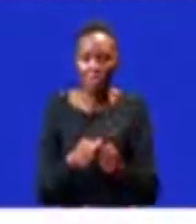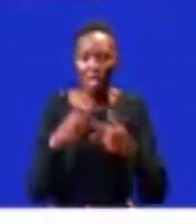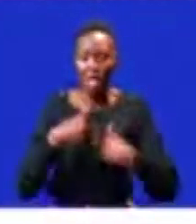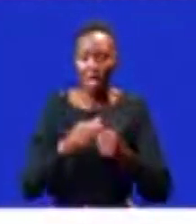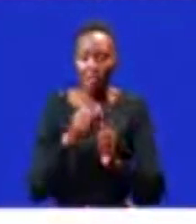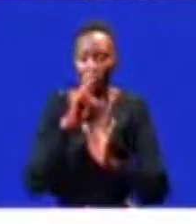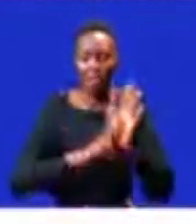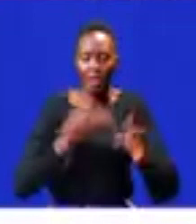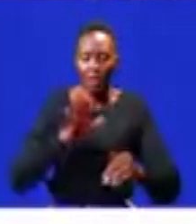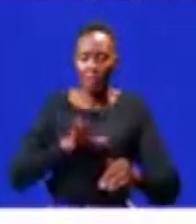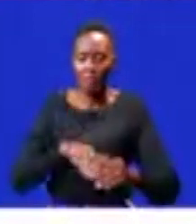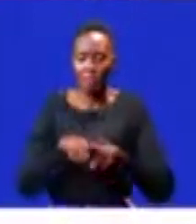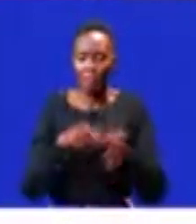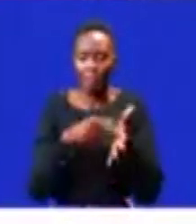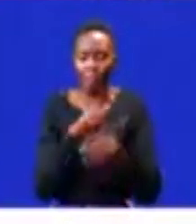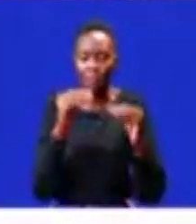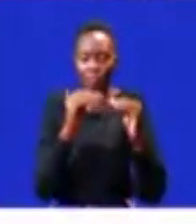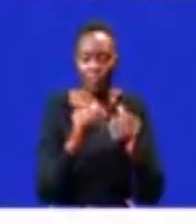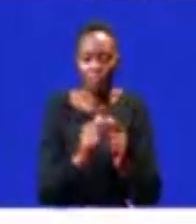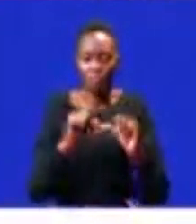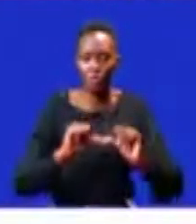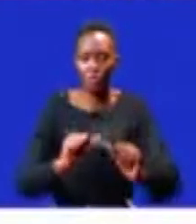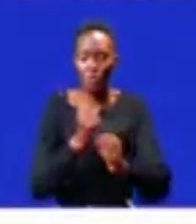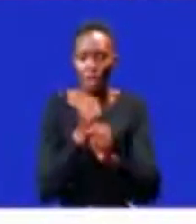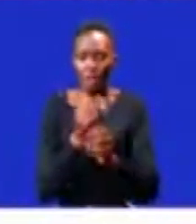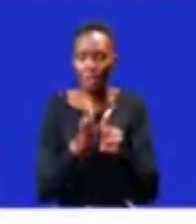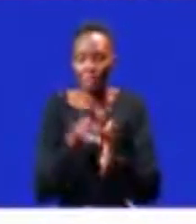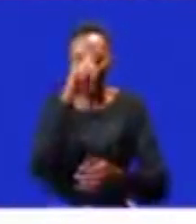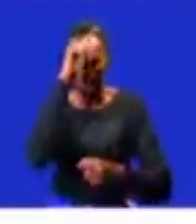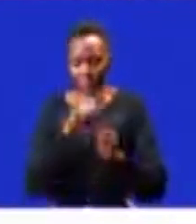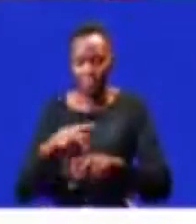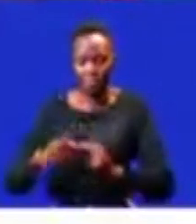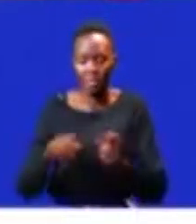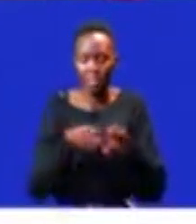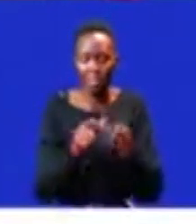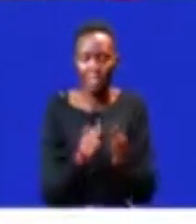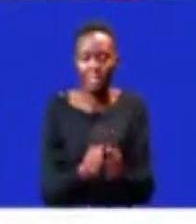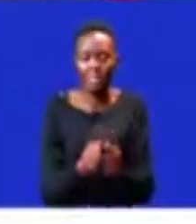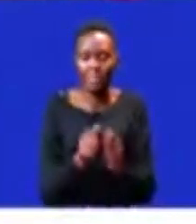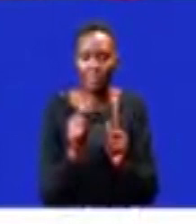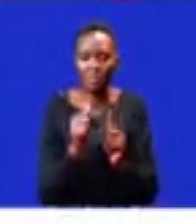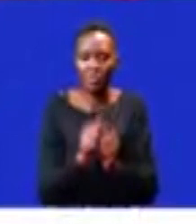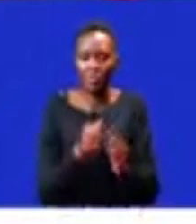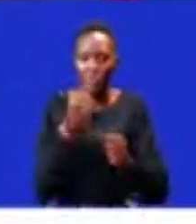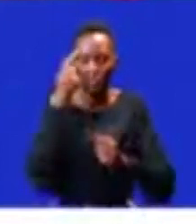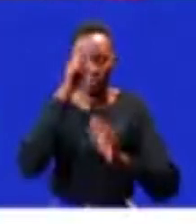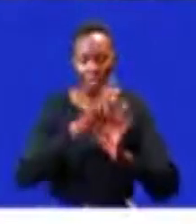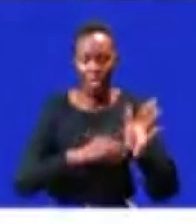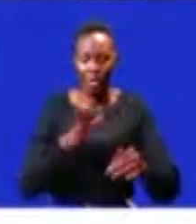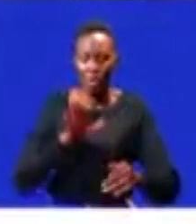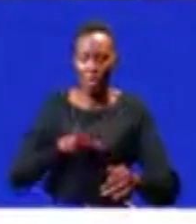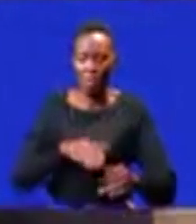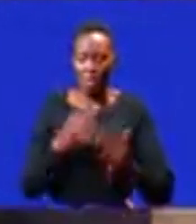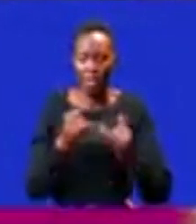of women. And Kenneth has shown commitment to continuously work with grant partners including Nairobi's to advance the rights of women and girls. Ivan Ogola